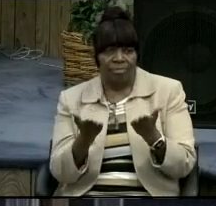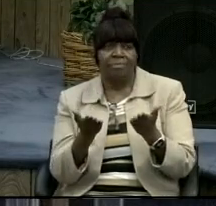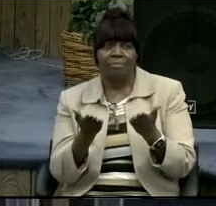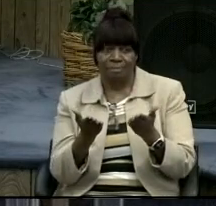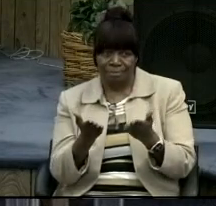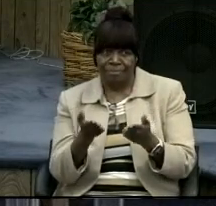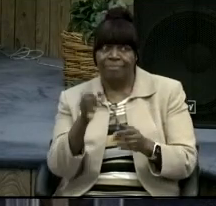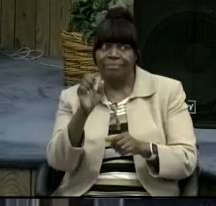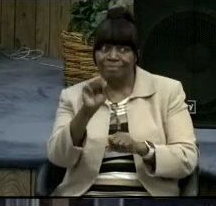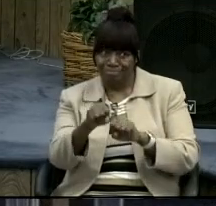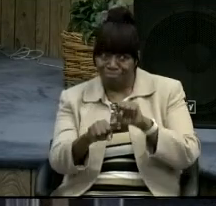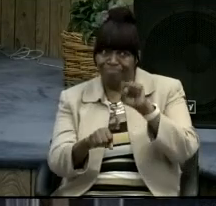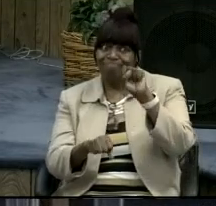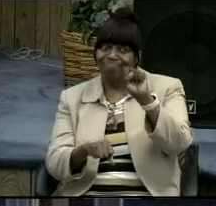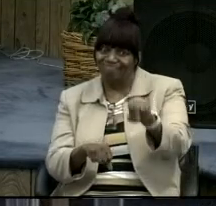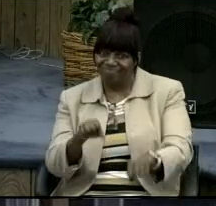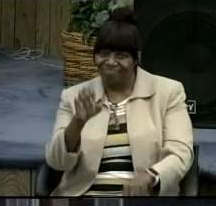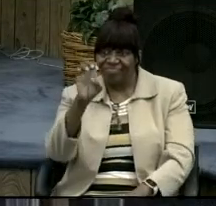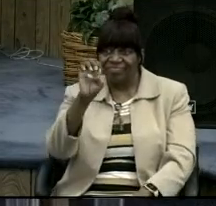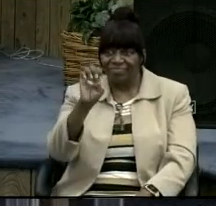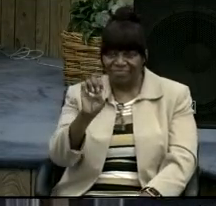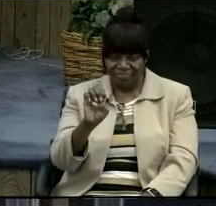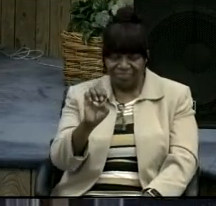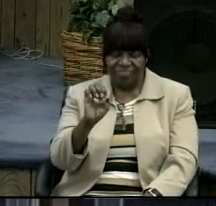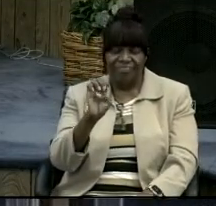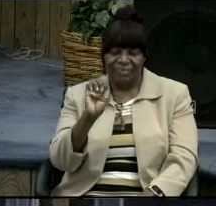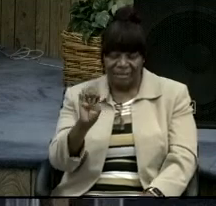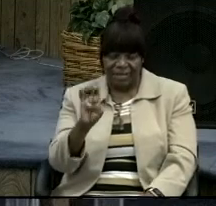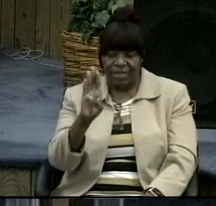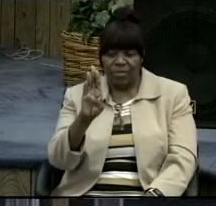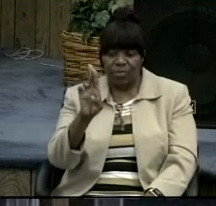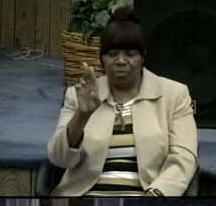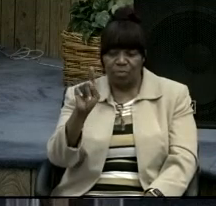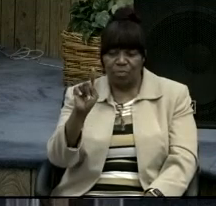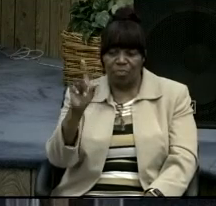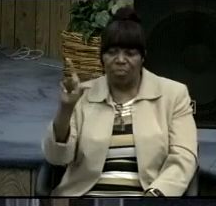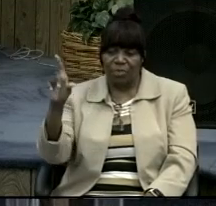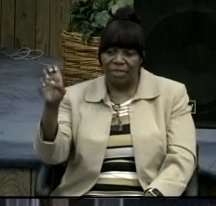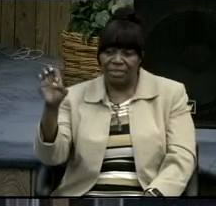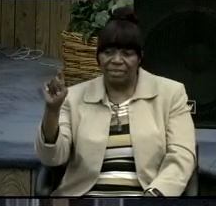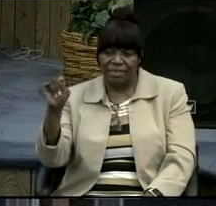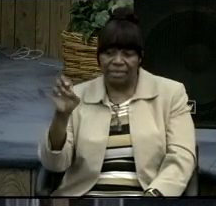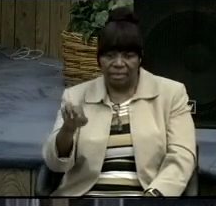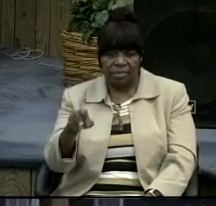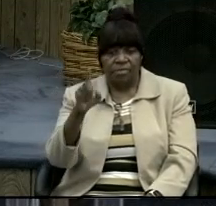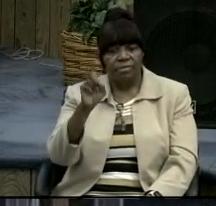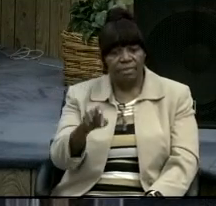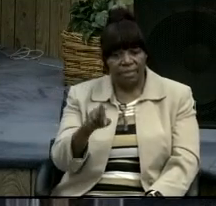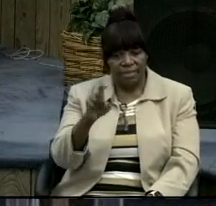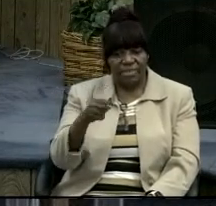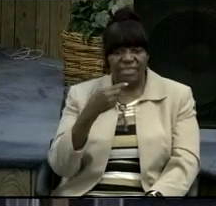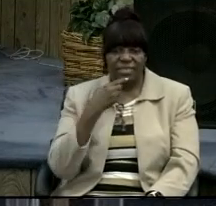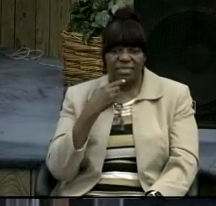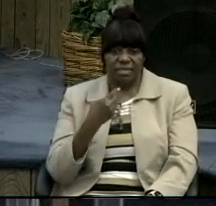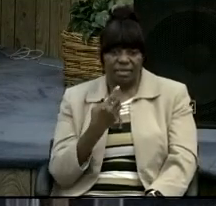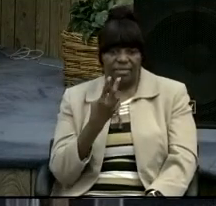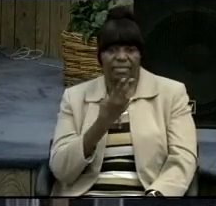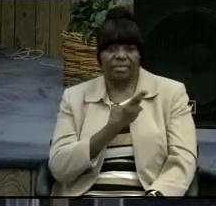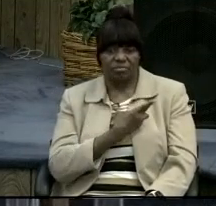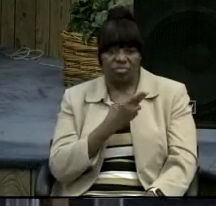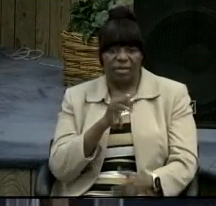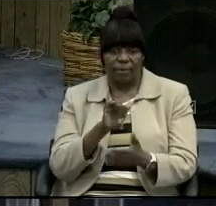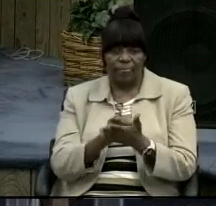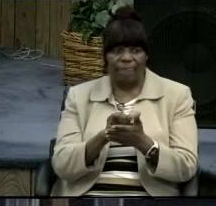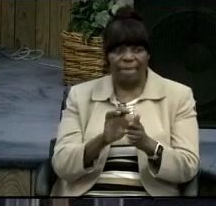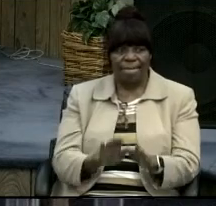e-bulletin. Everything you need to know is in your e-bulletin. If you don't get it, then you need to let us know that you're not getting